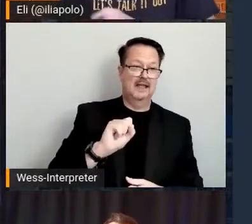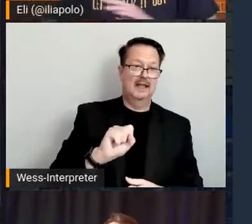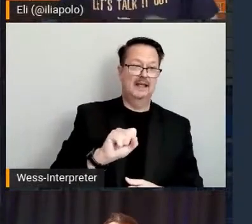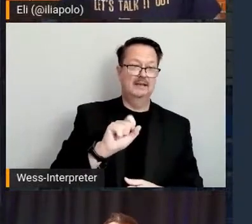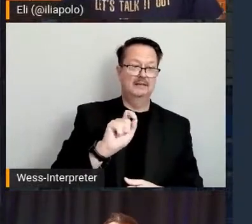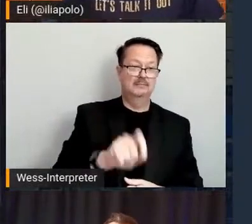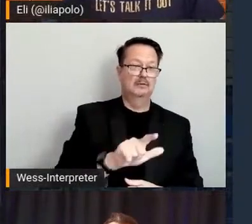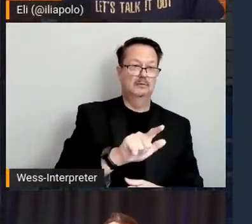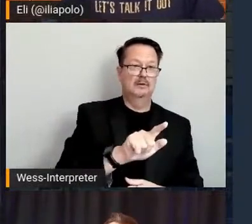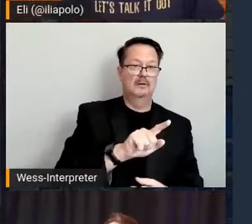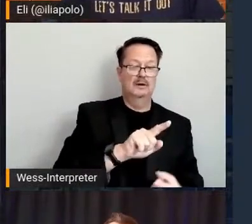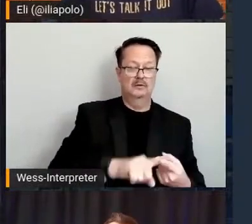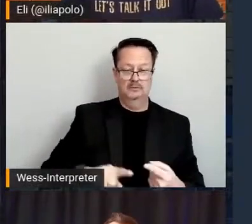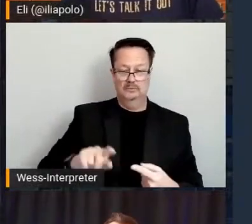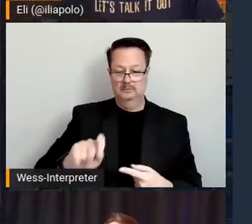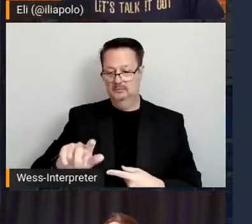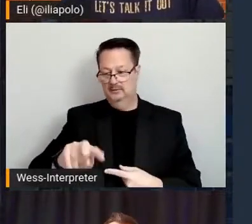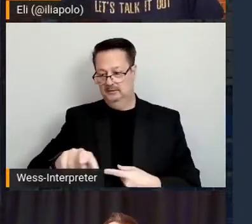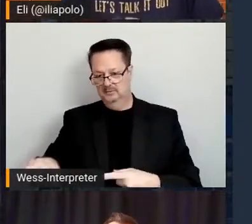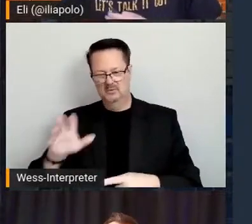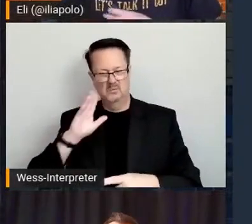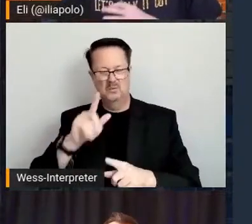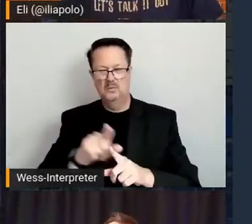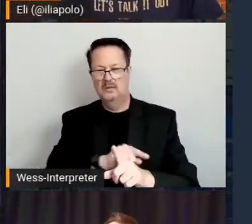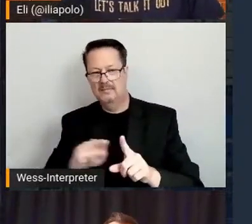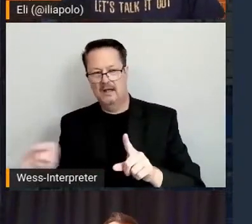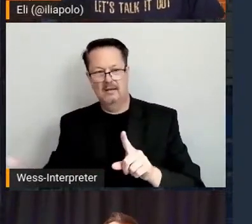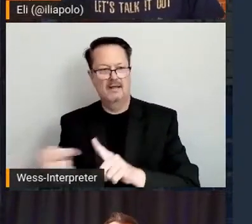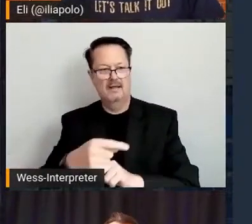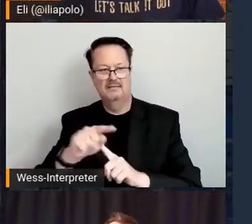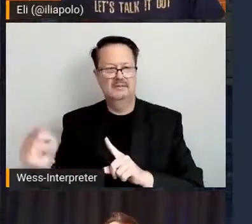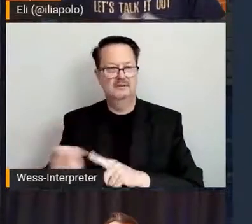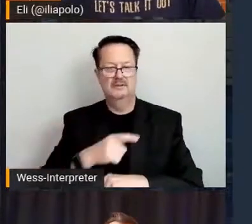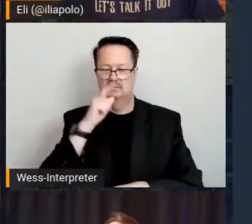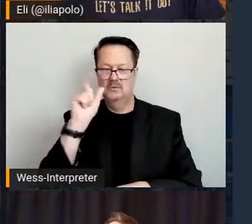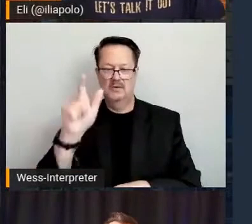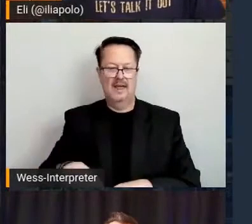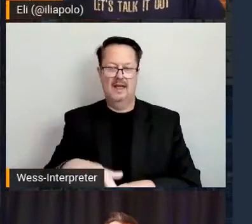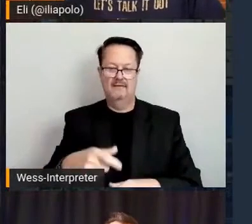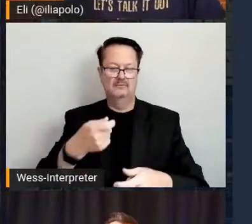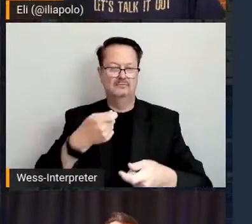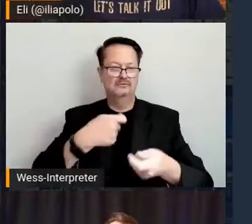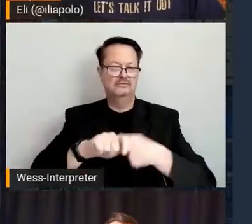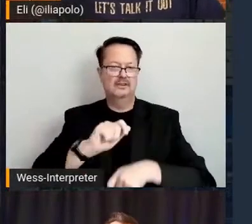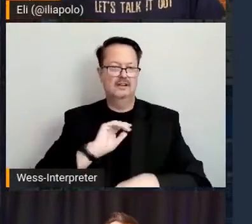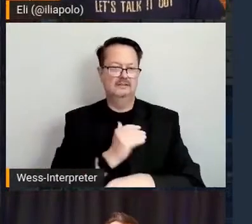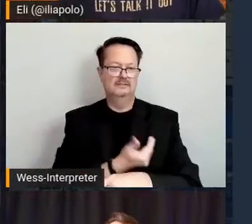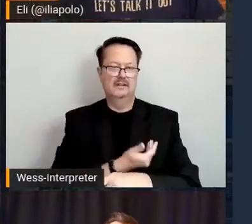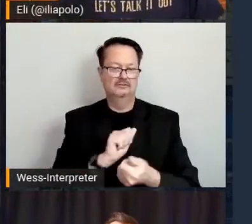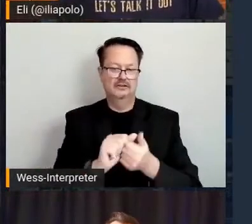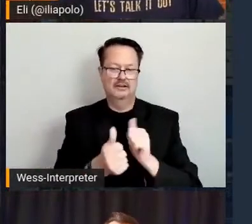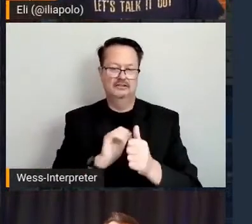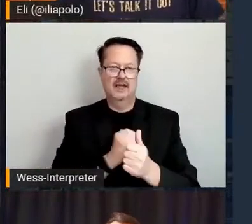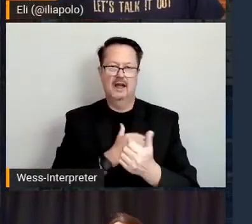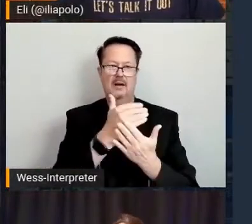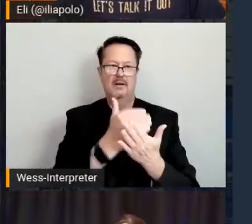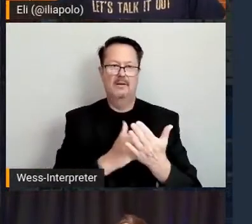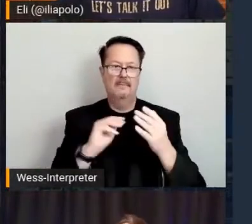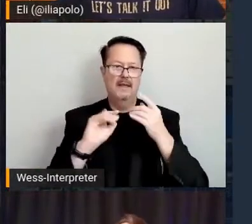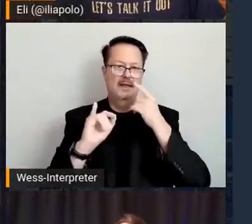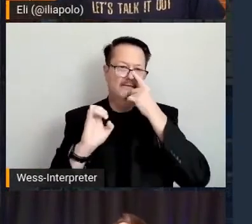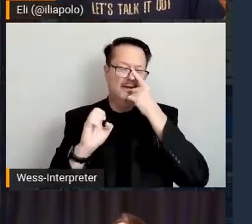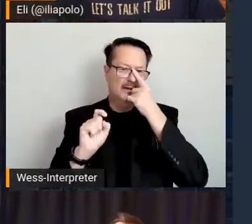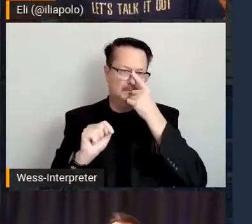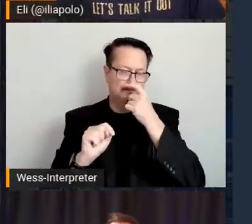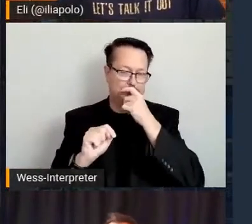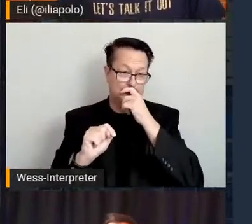actually bypass this breaking change altogether, and we don't need to perform any changes to our manifest. So at that